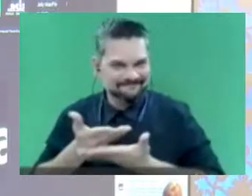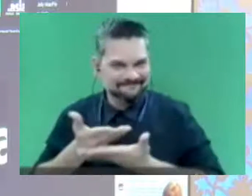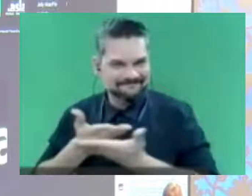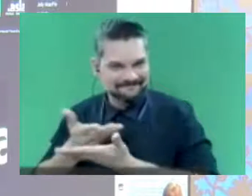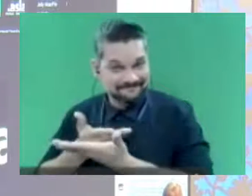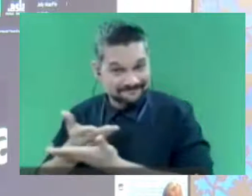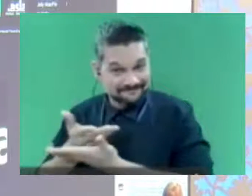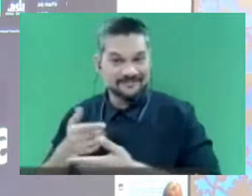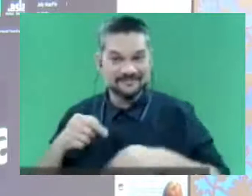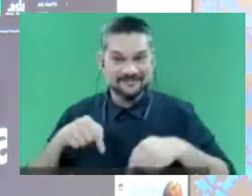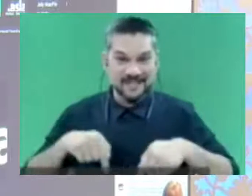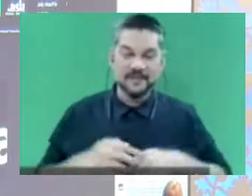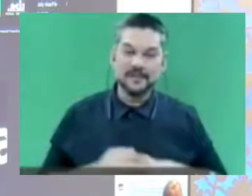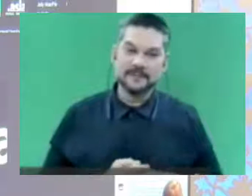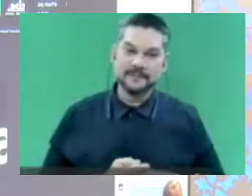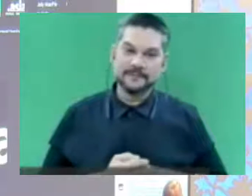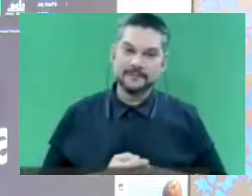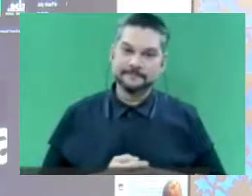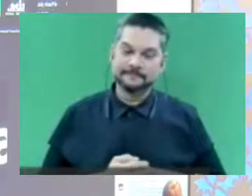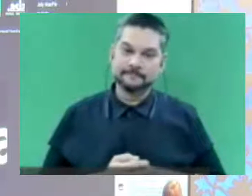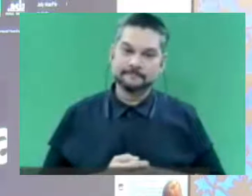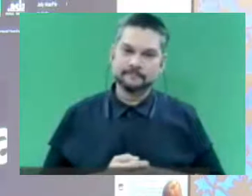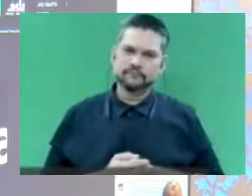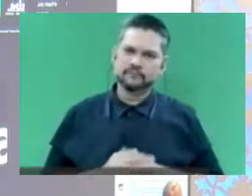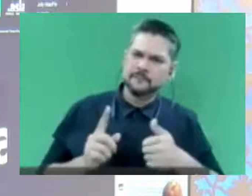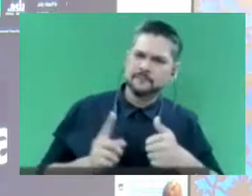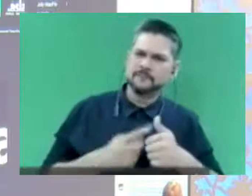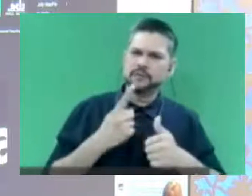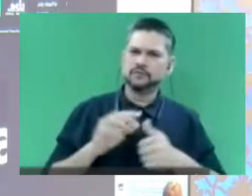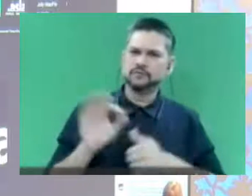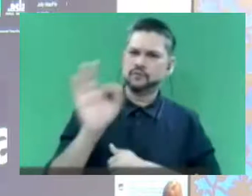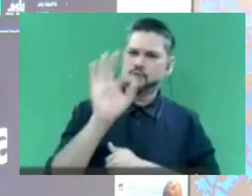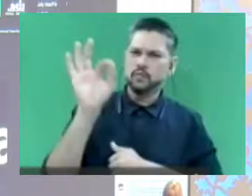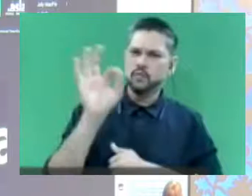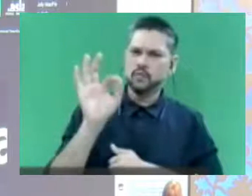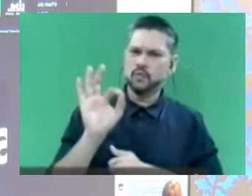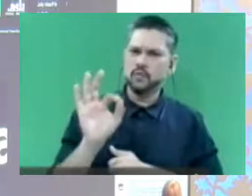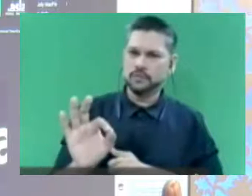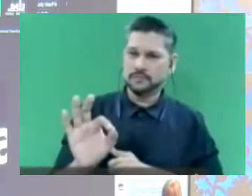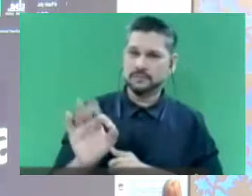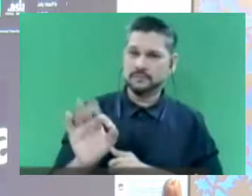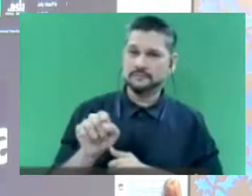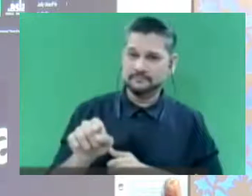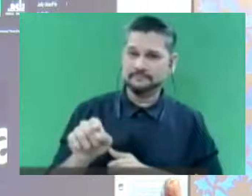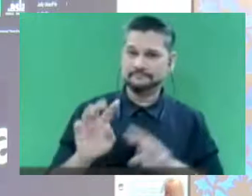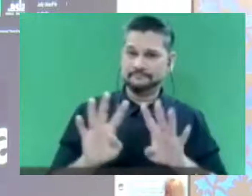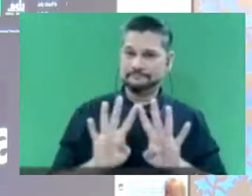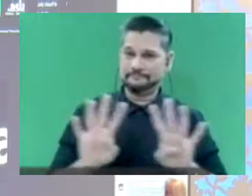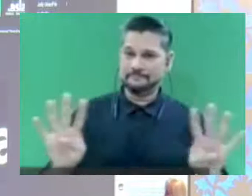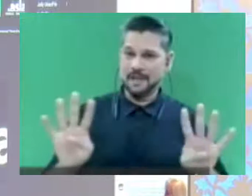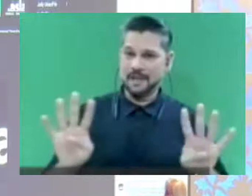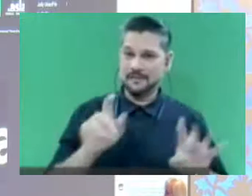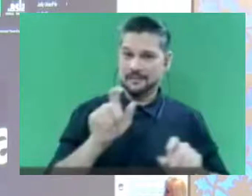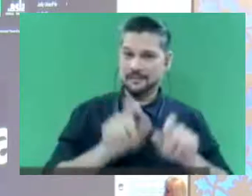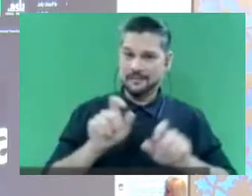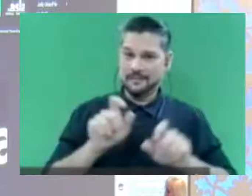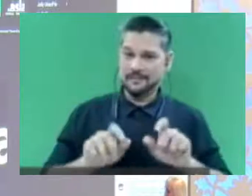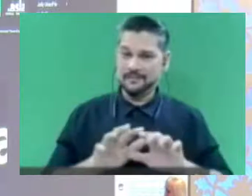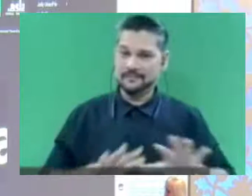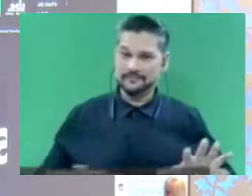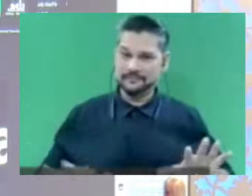I'd like to ask the panel a question first, to make